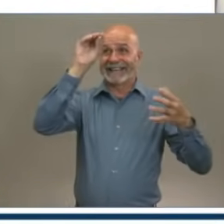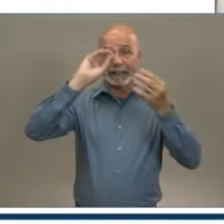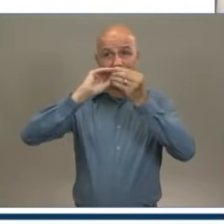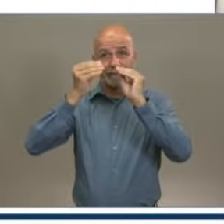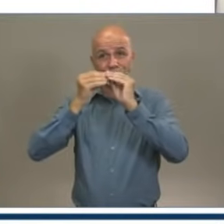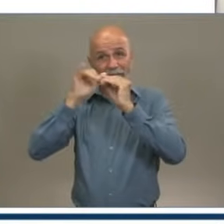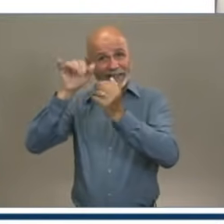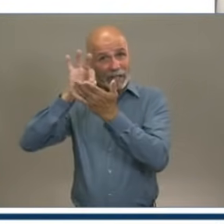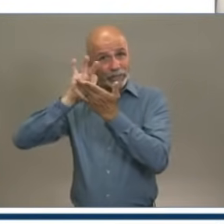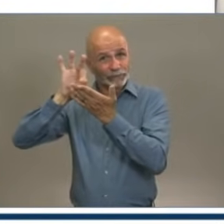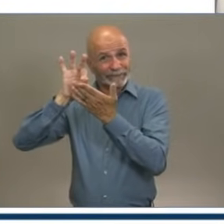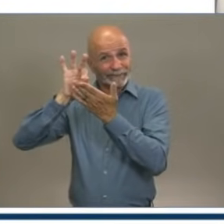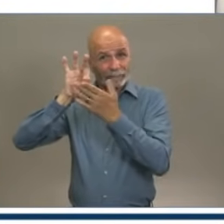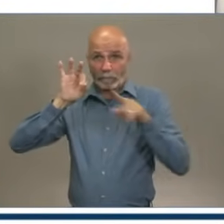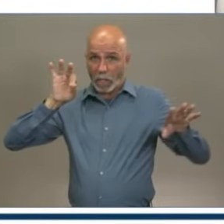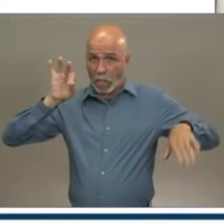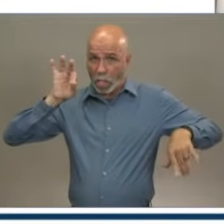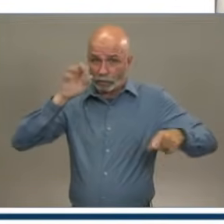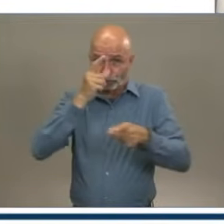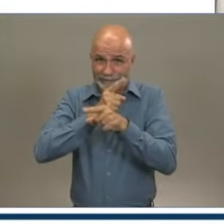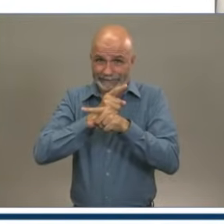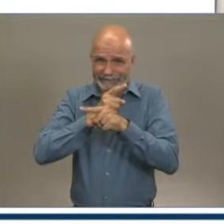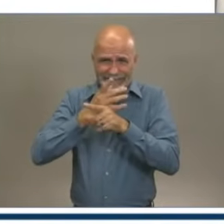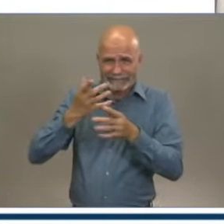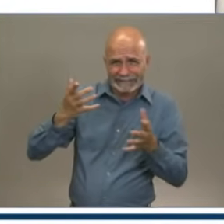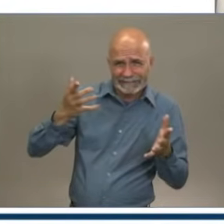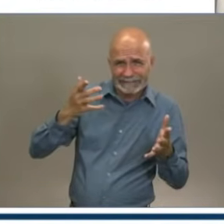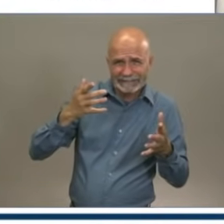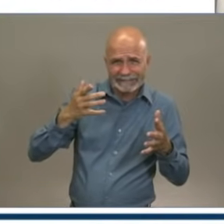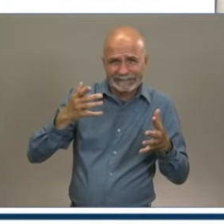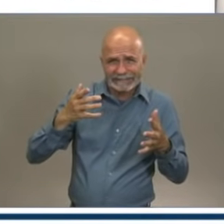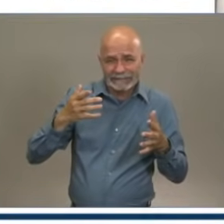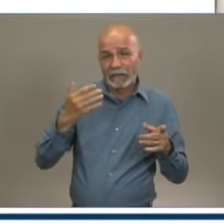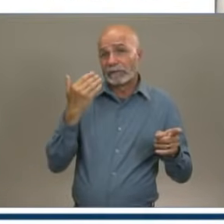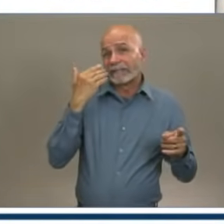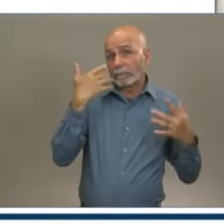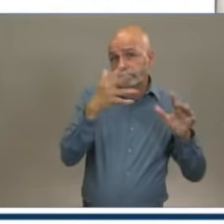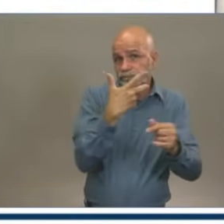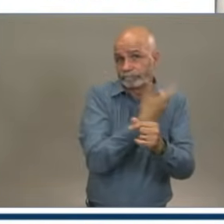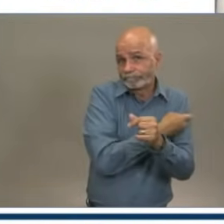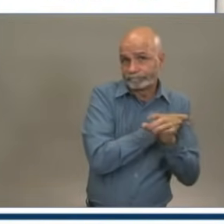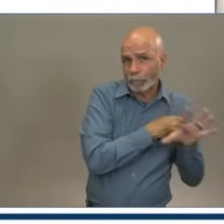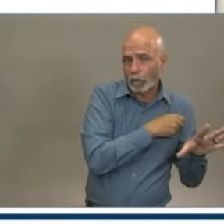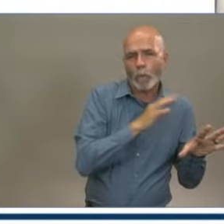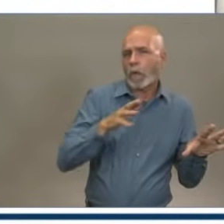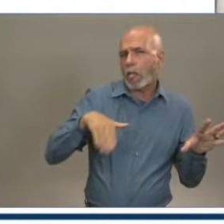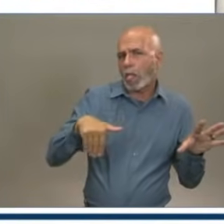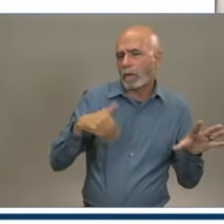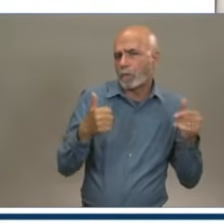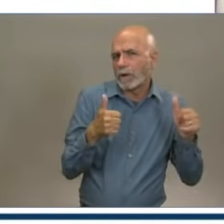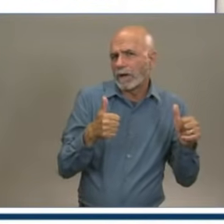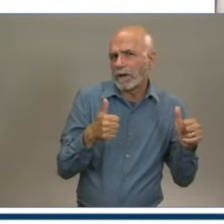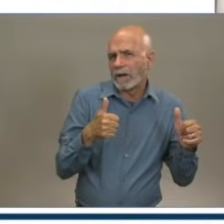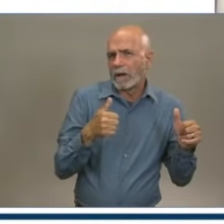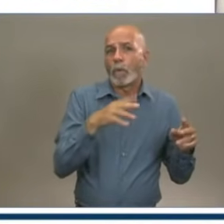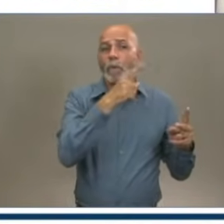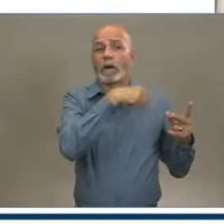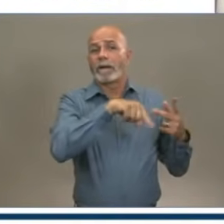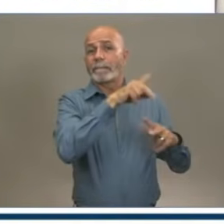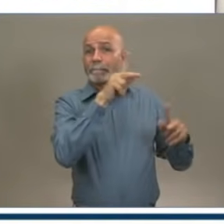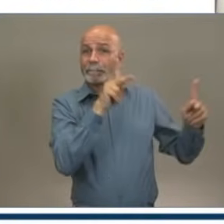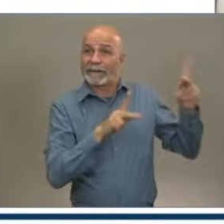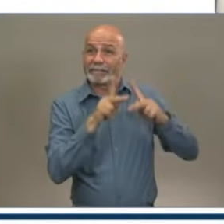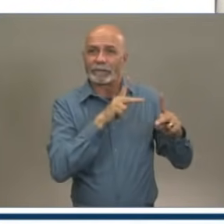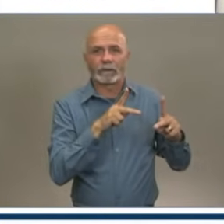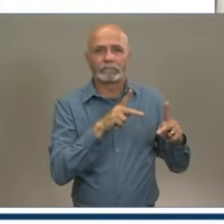the numbers hadn't gotten in yet? Are these people who were just recently vaccinated? Or are they people who aren't really part of the